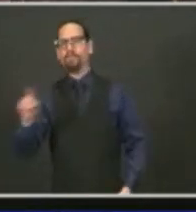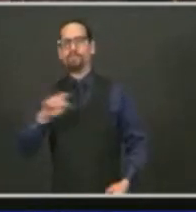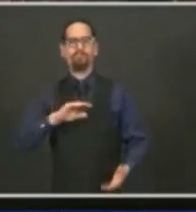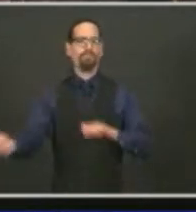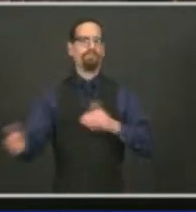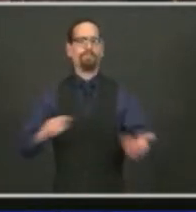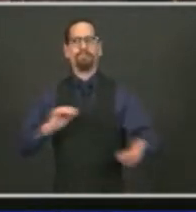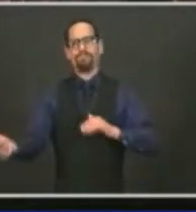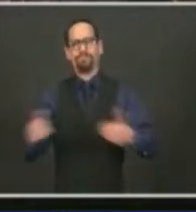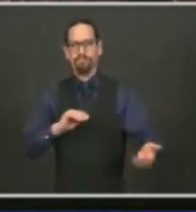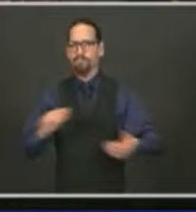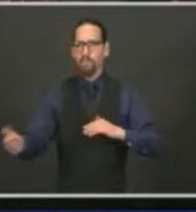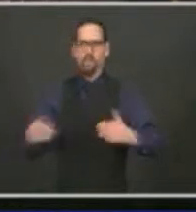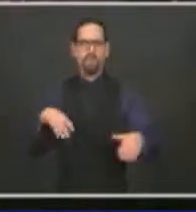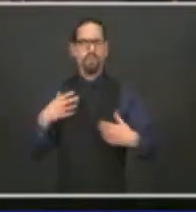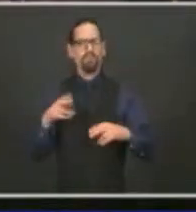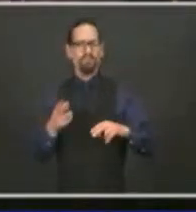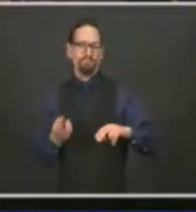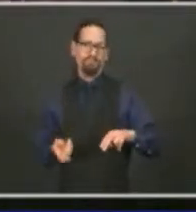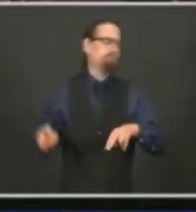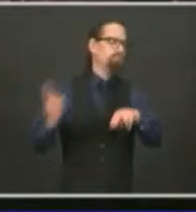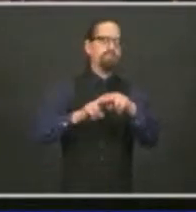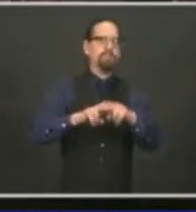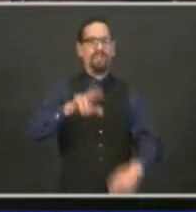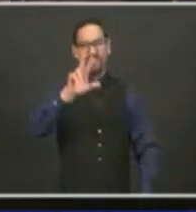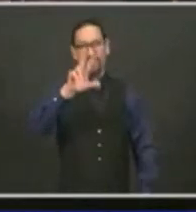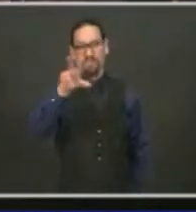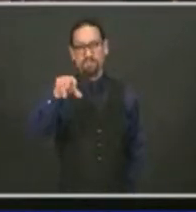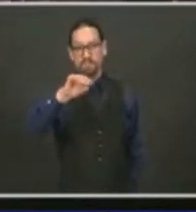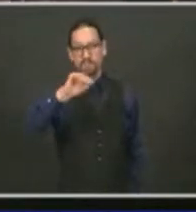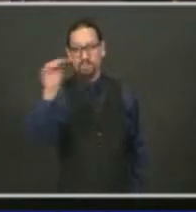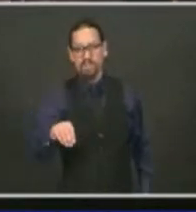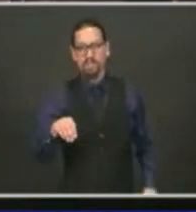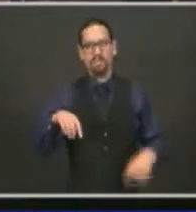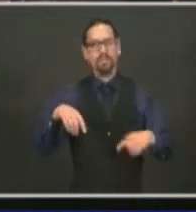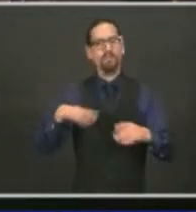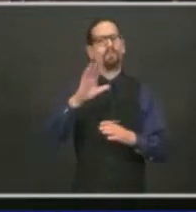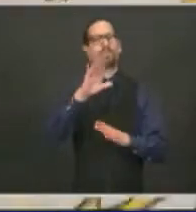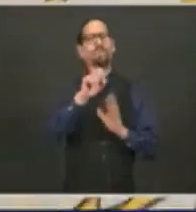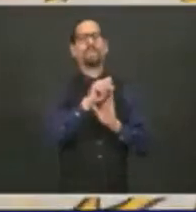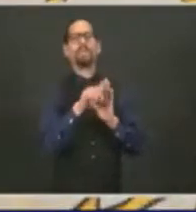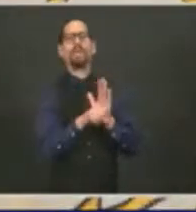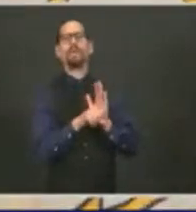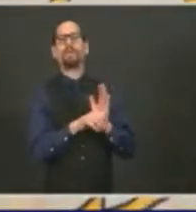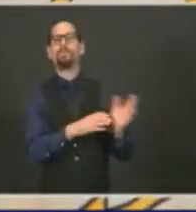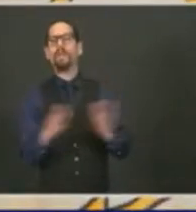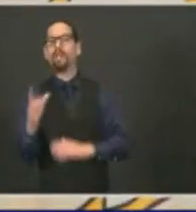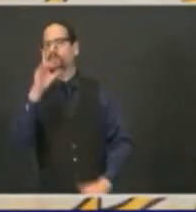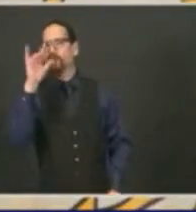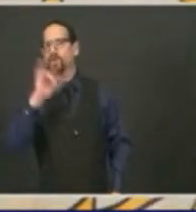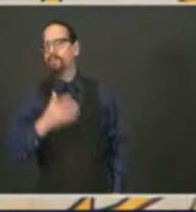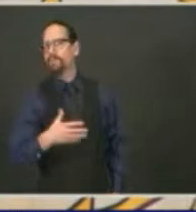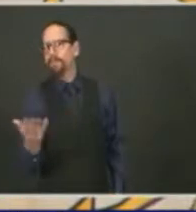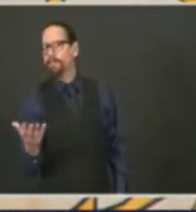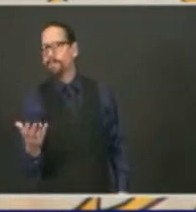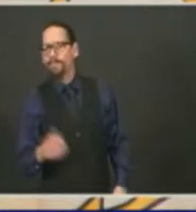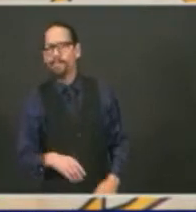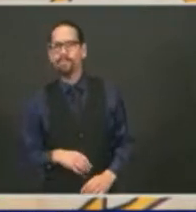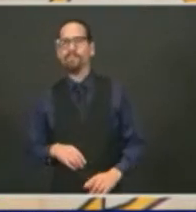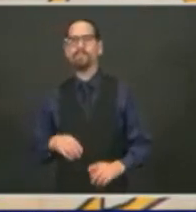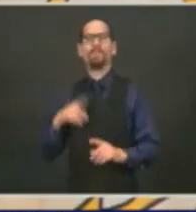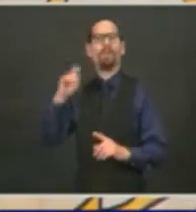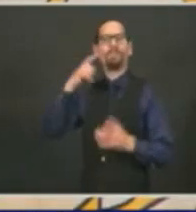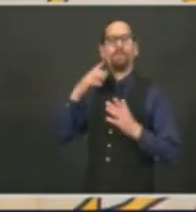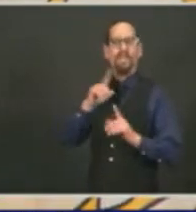33%. What's the state's plan to handle overdoses during the last months of the pandemic? Yeah. So what you say is correct, and